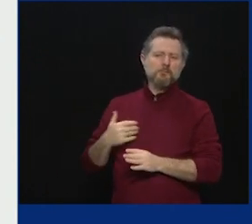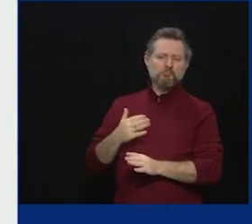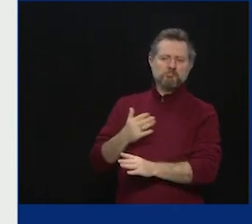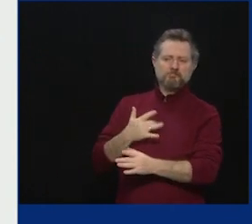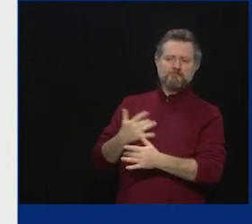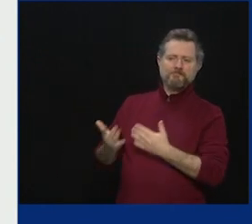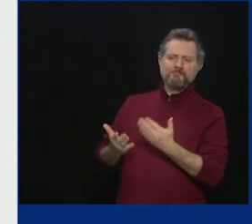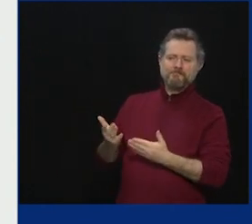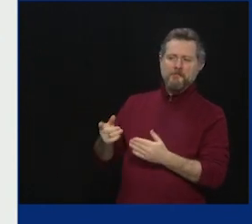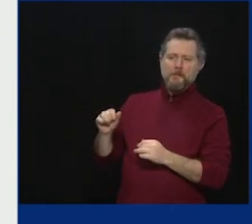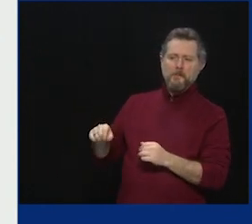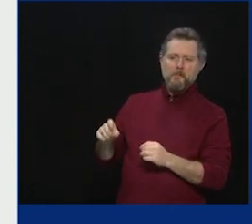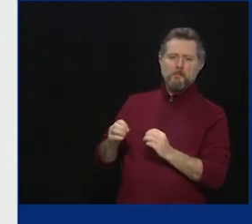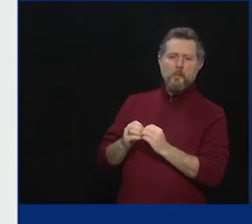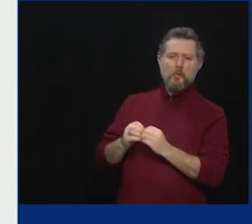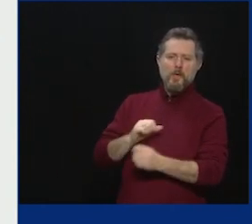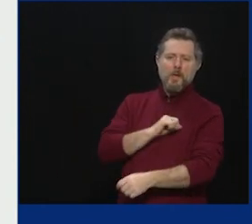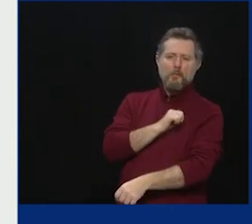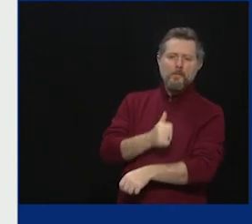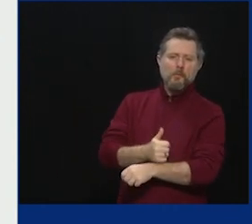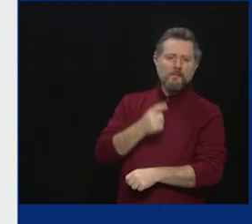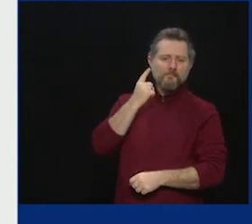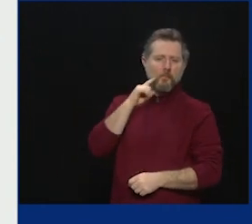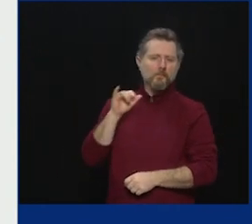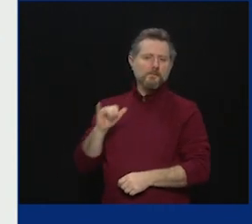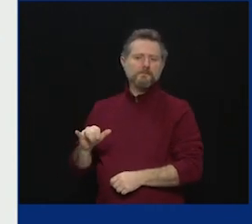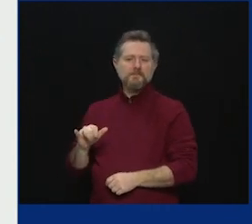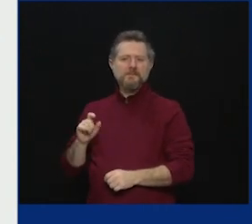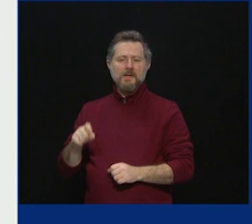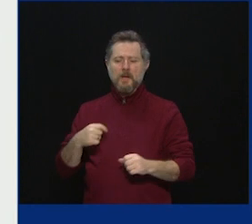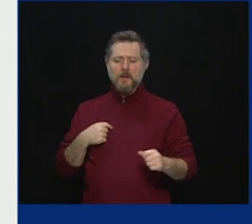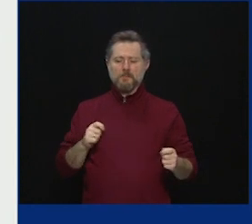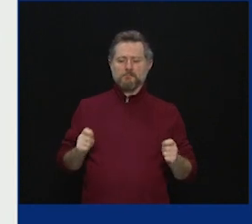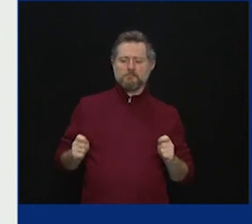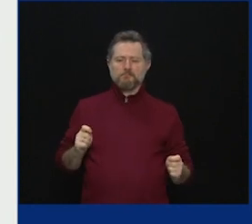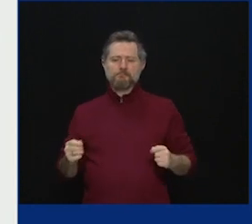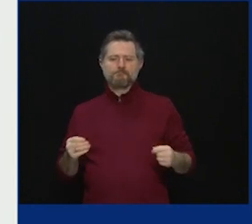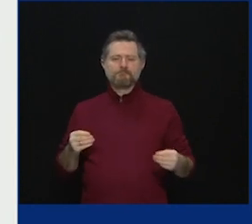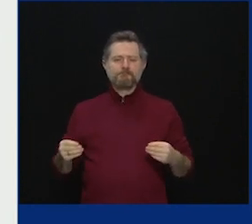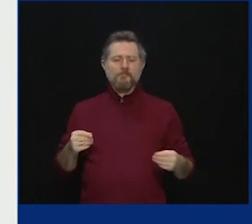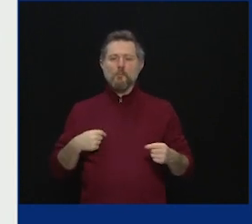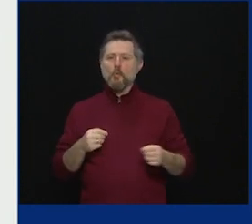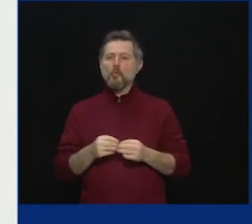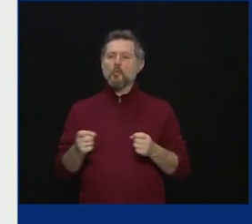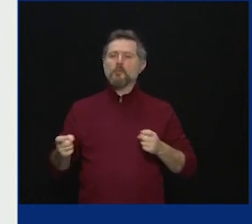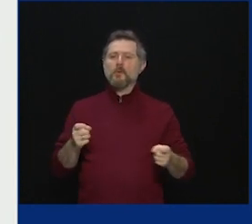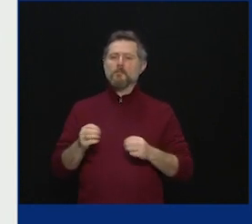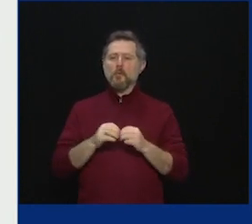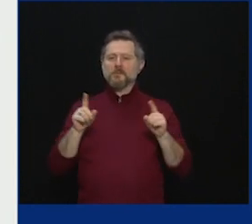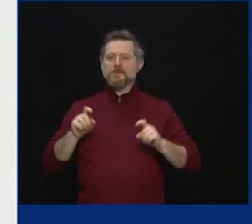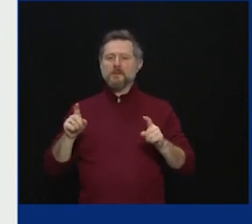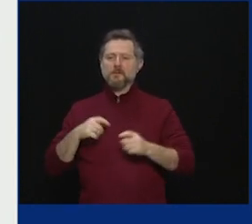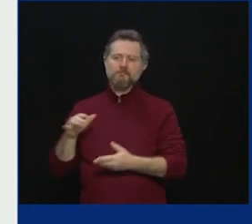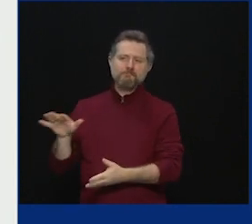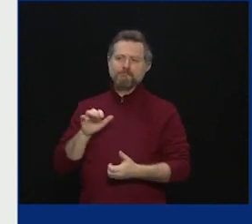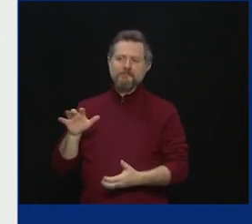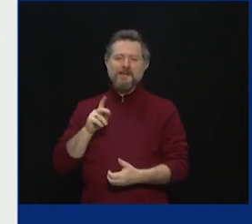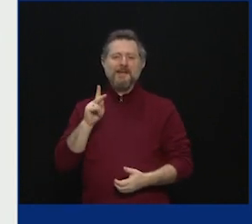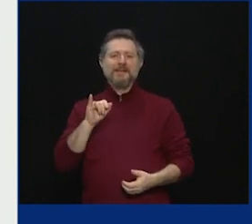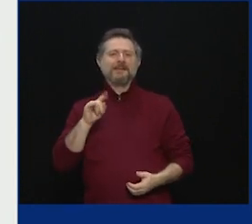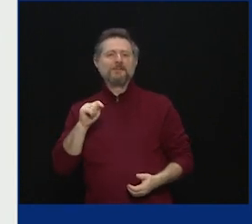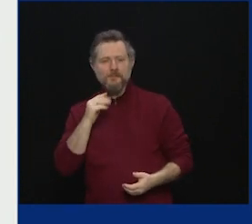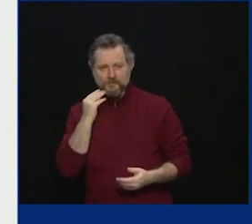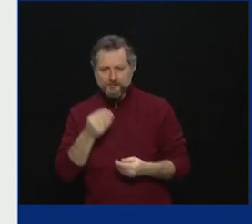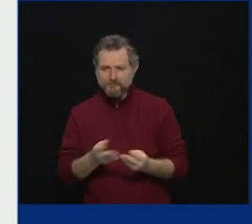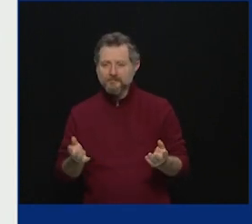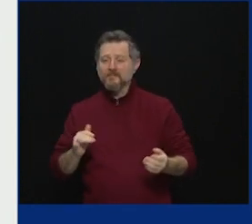powers that I did not have at the time to be able to be nimble, to be able to secure more testing kits, as we've now been able to take advantage of,